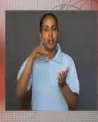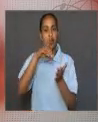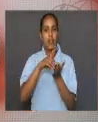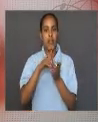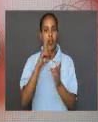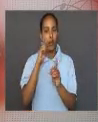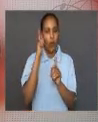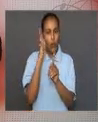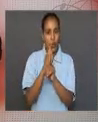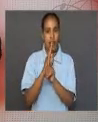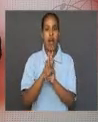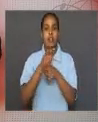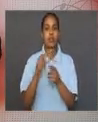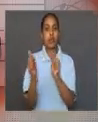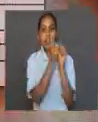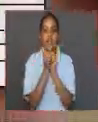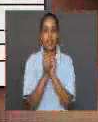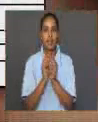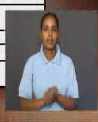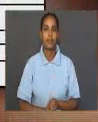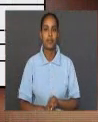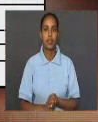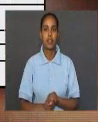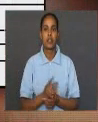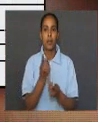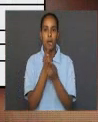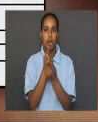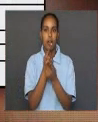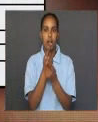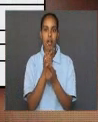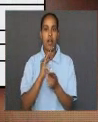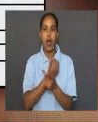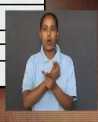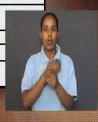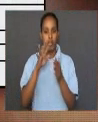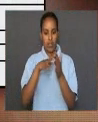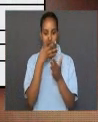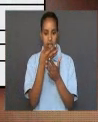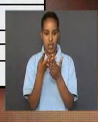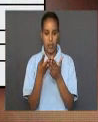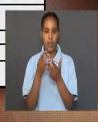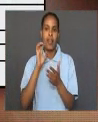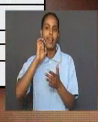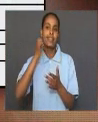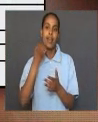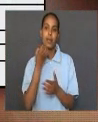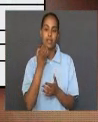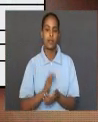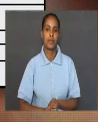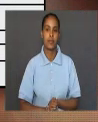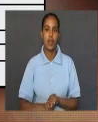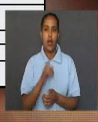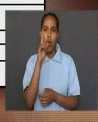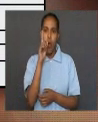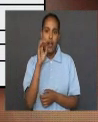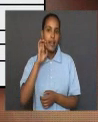the correct answers together. The proteins on our table are enzymes.